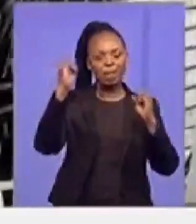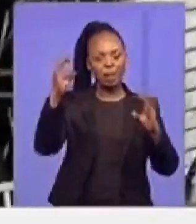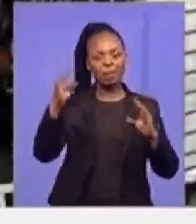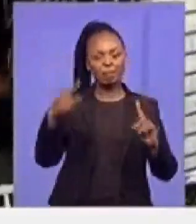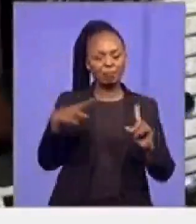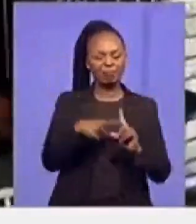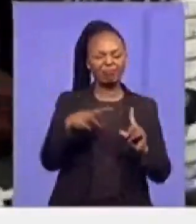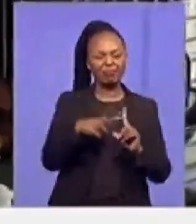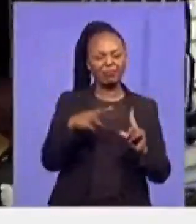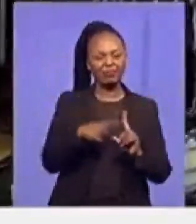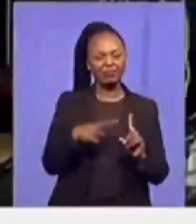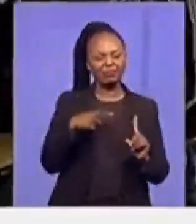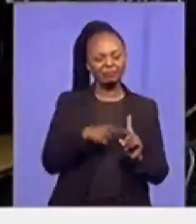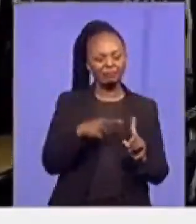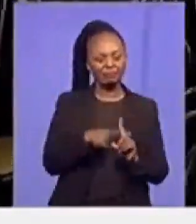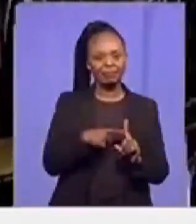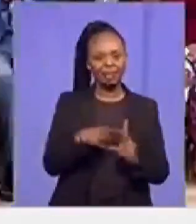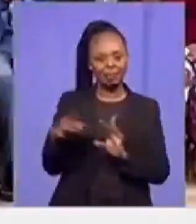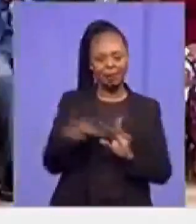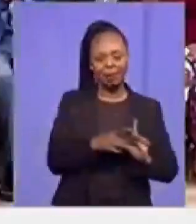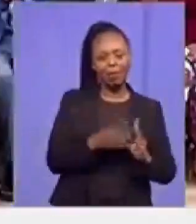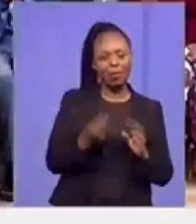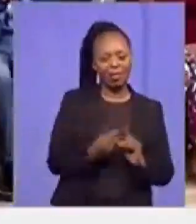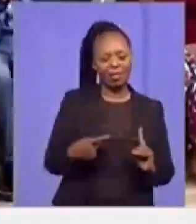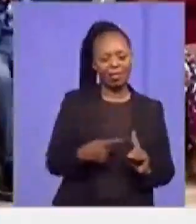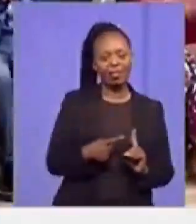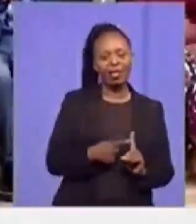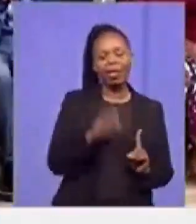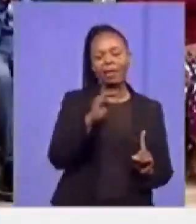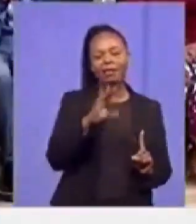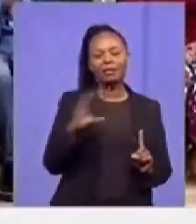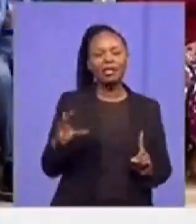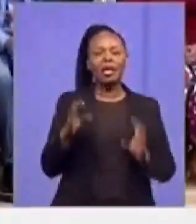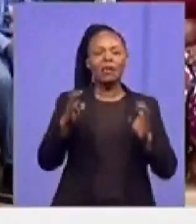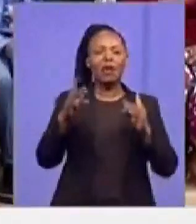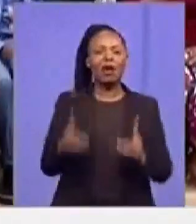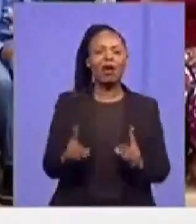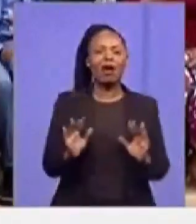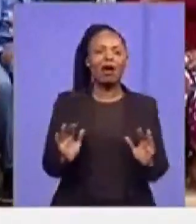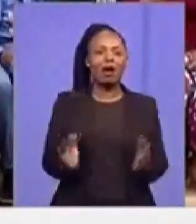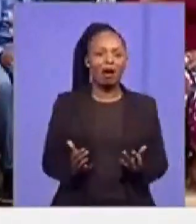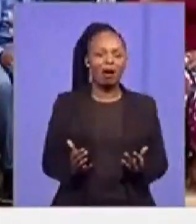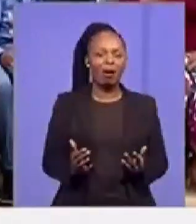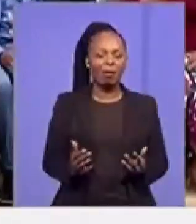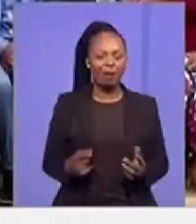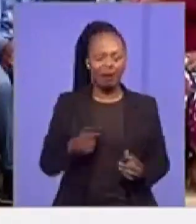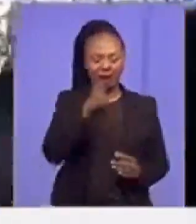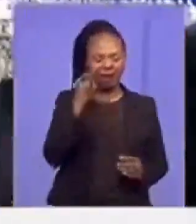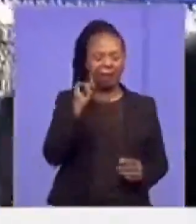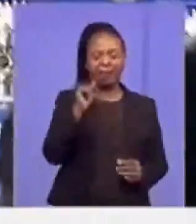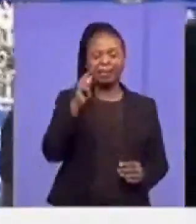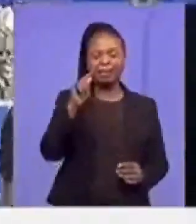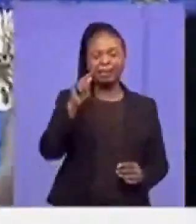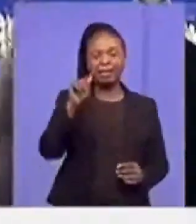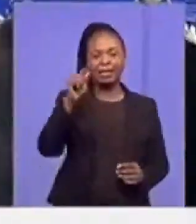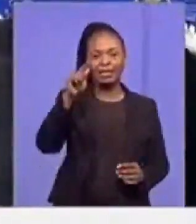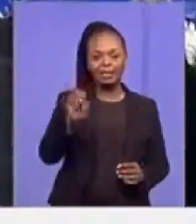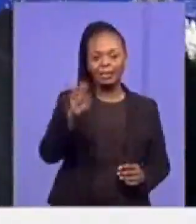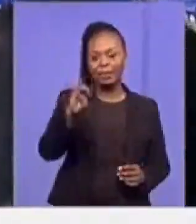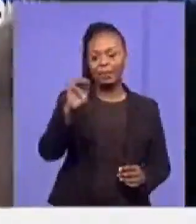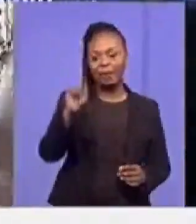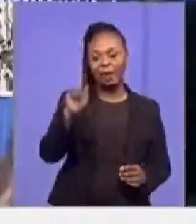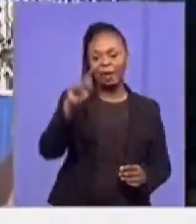ka seabo kapa dikamano tsa bona le tona la thuto Tate Magwe mo boholo ba bona ha ke bua haholo ka